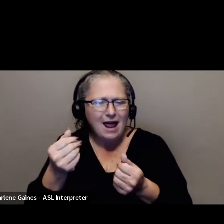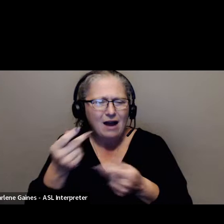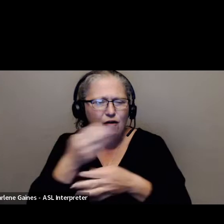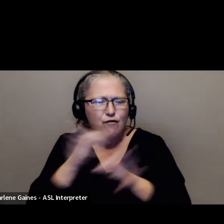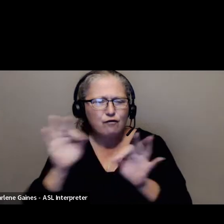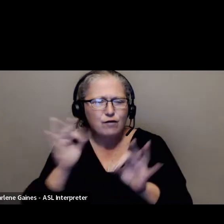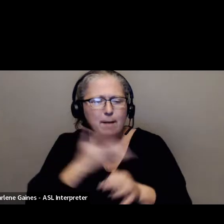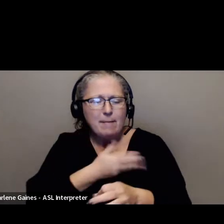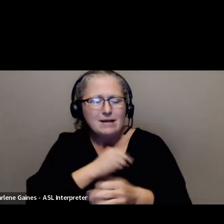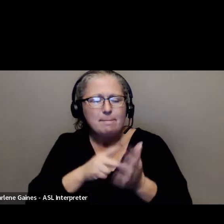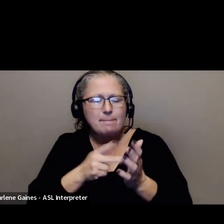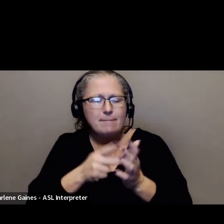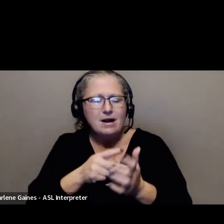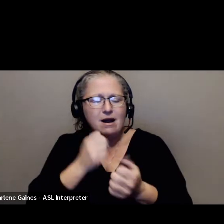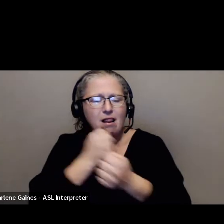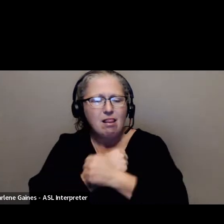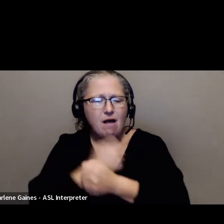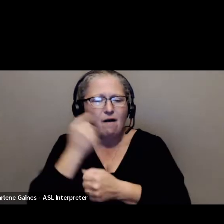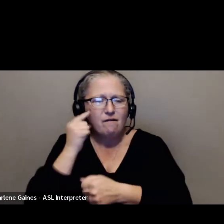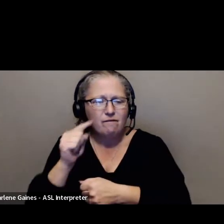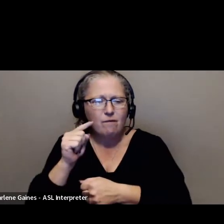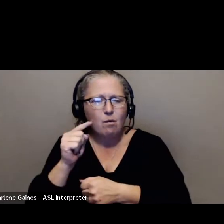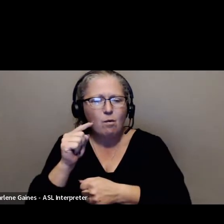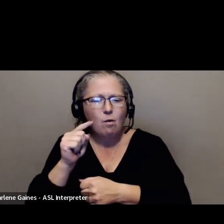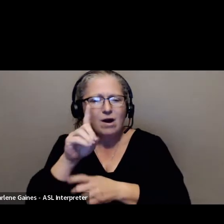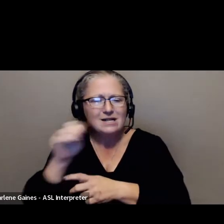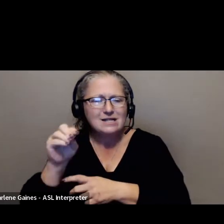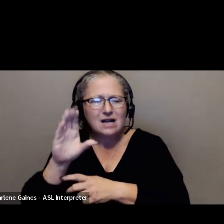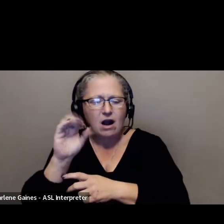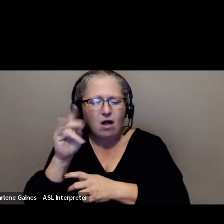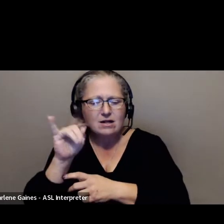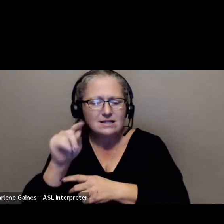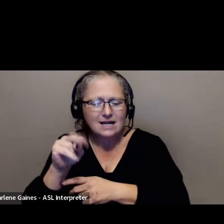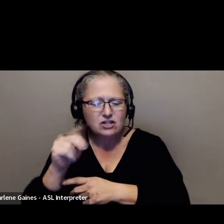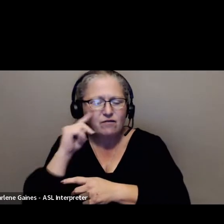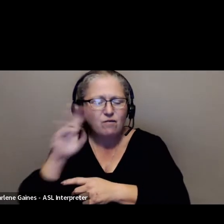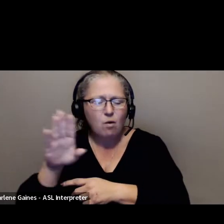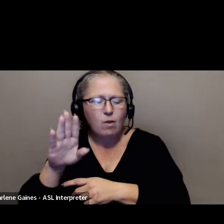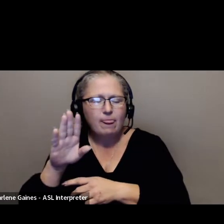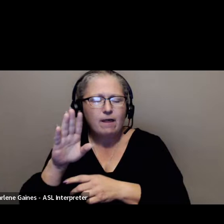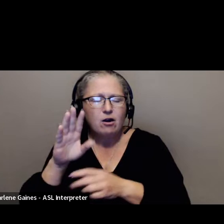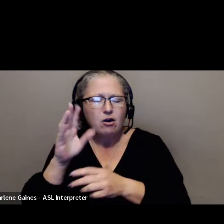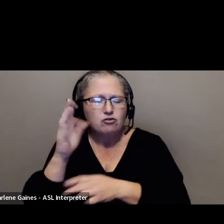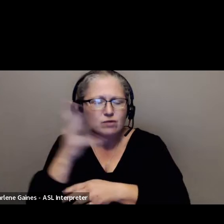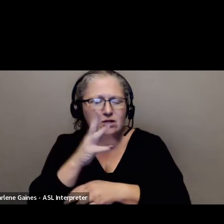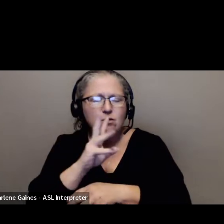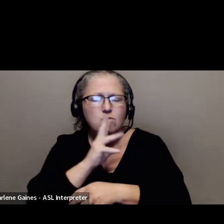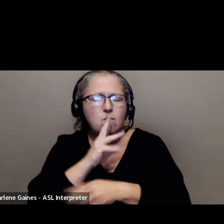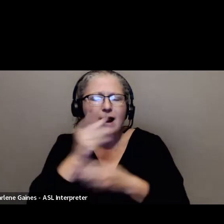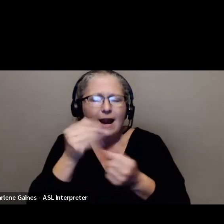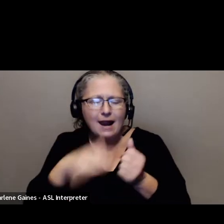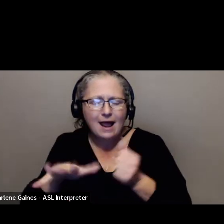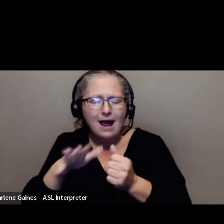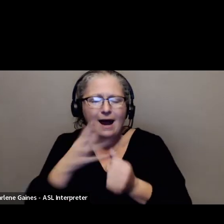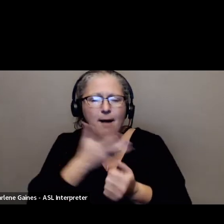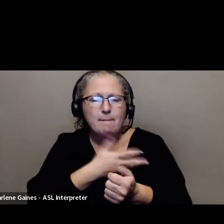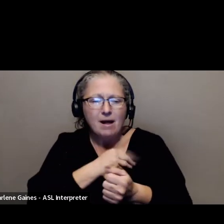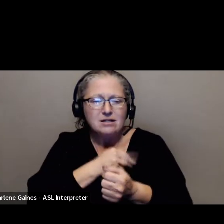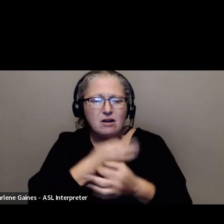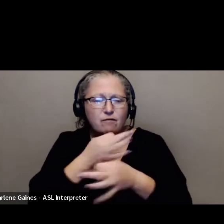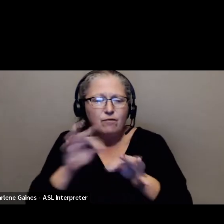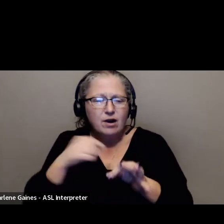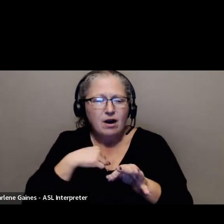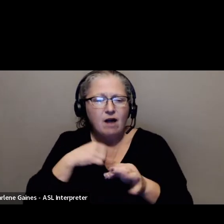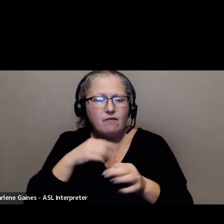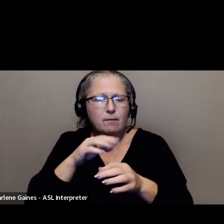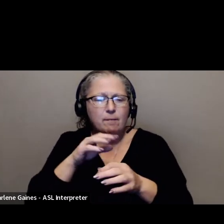Palestine means love for and the decolonization of the land, of the olive trees, and of the water. Palestine is freeing us from the hypocrisy of our language